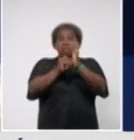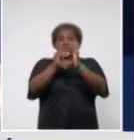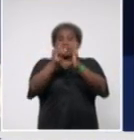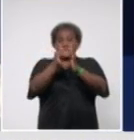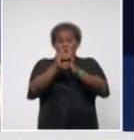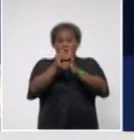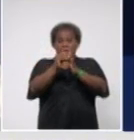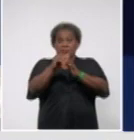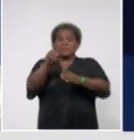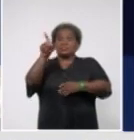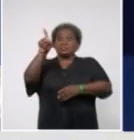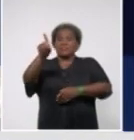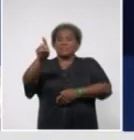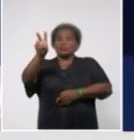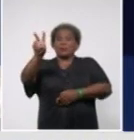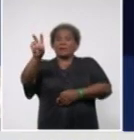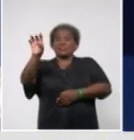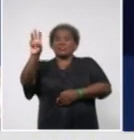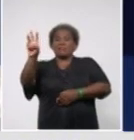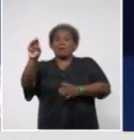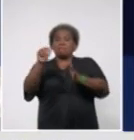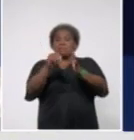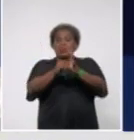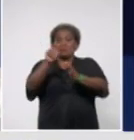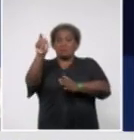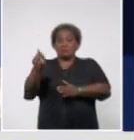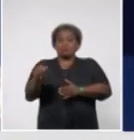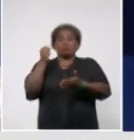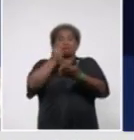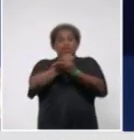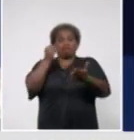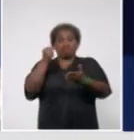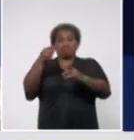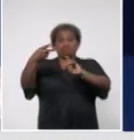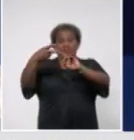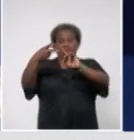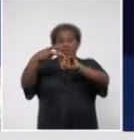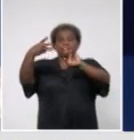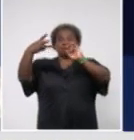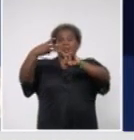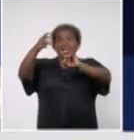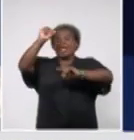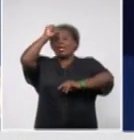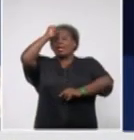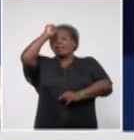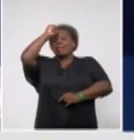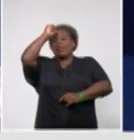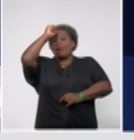4,123,000 cases, then India with